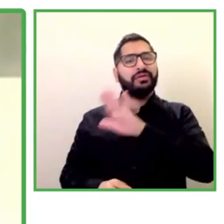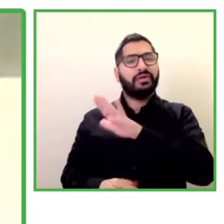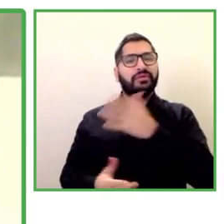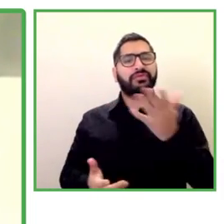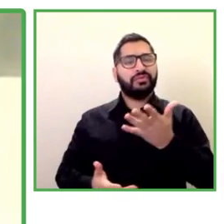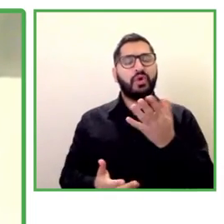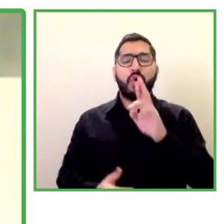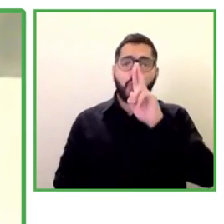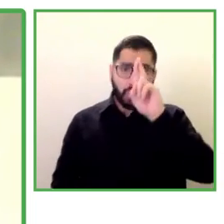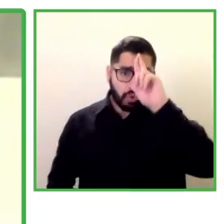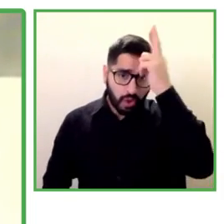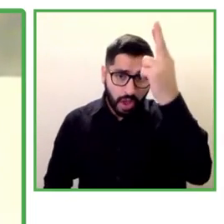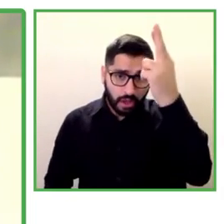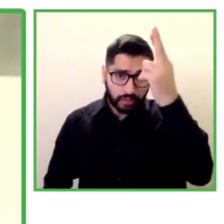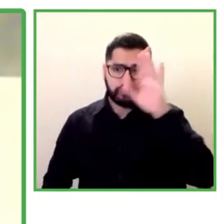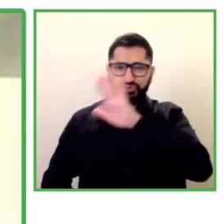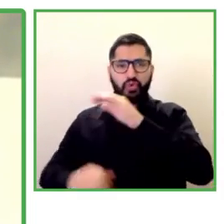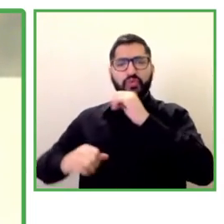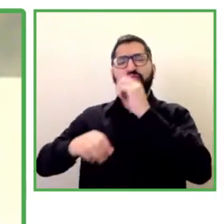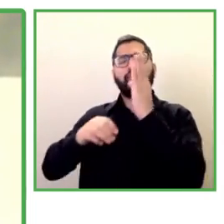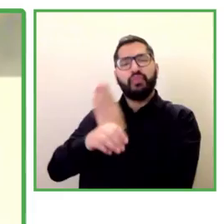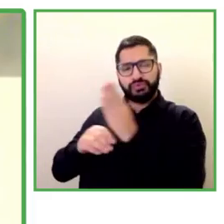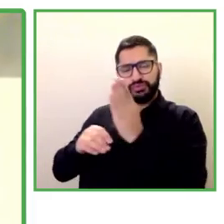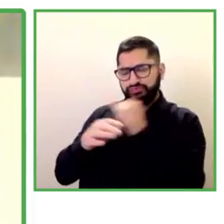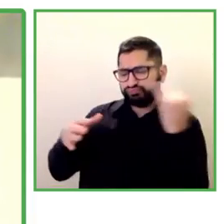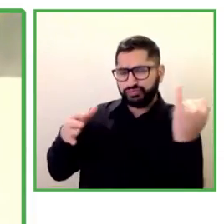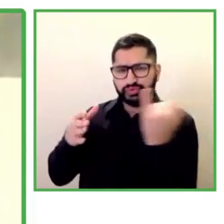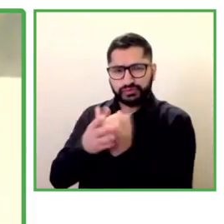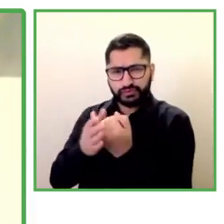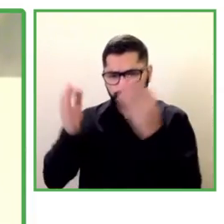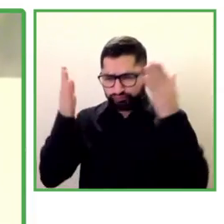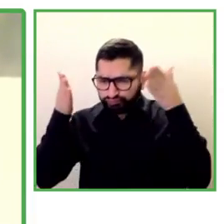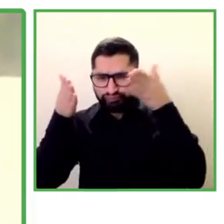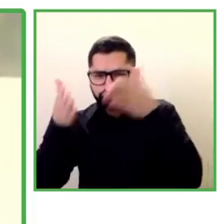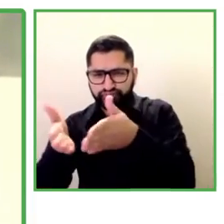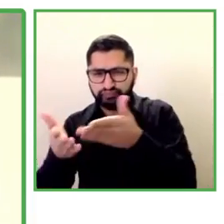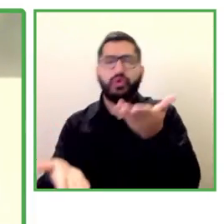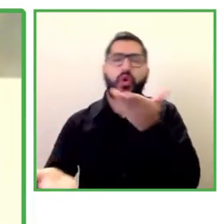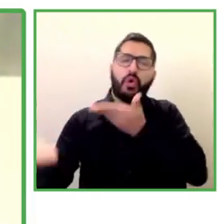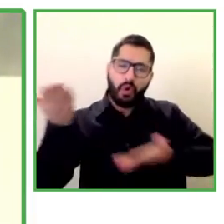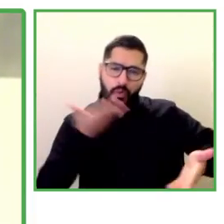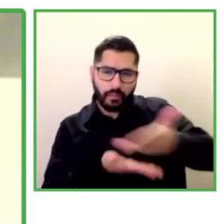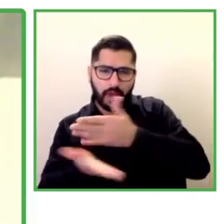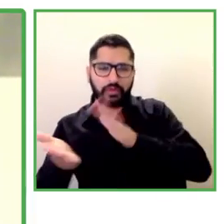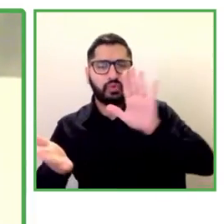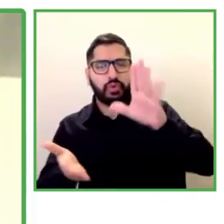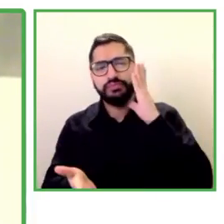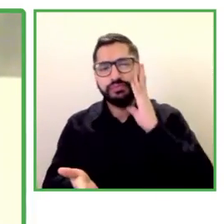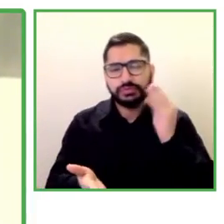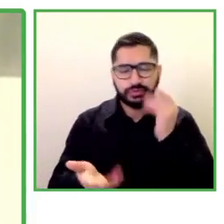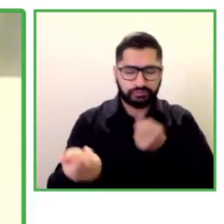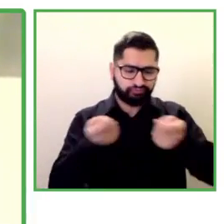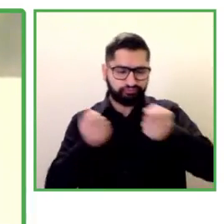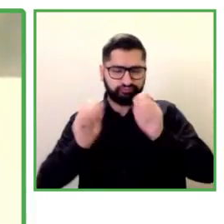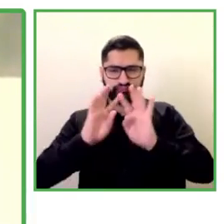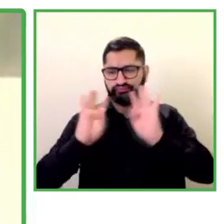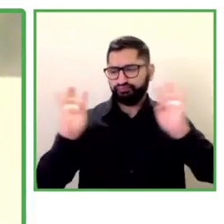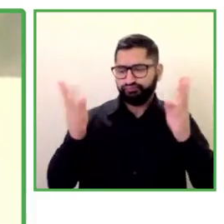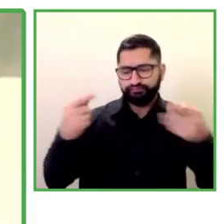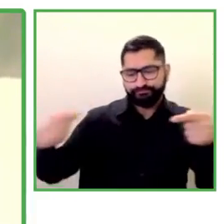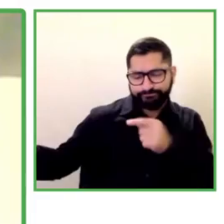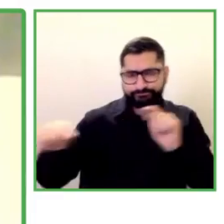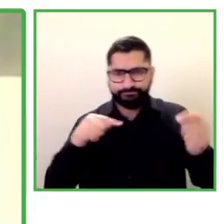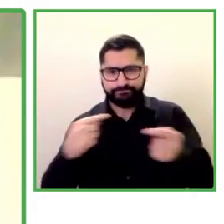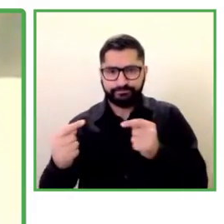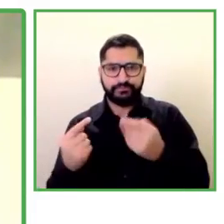capital of Uruguay from this network of inclusive companies. It is a pleasure to share once again with the companies and institutions throughout the region. And thanks